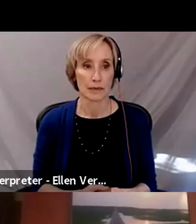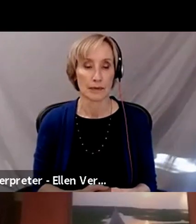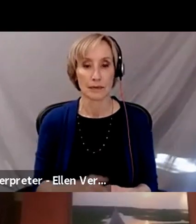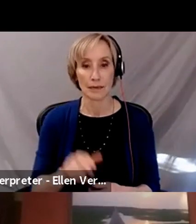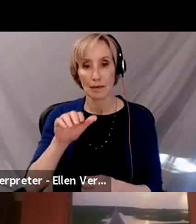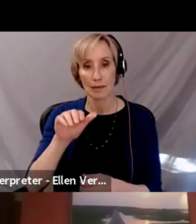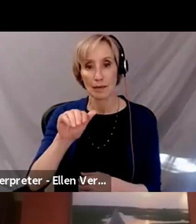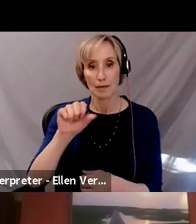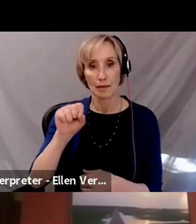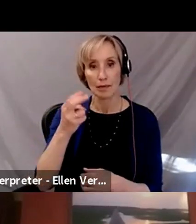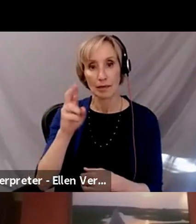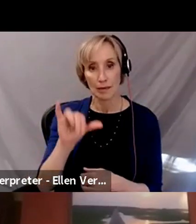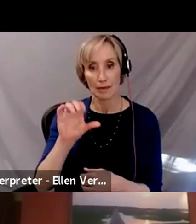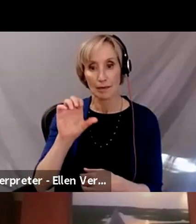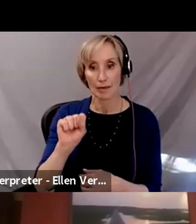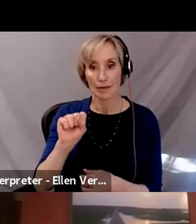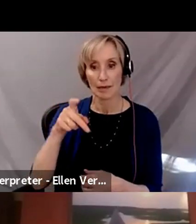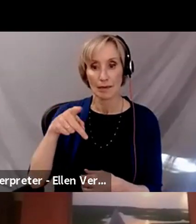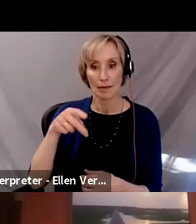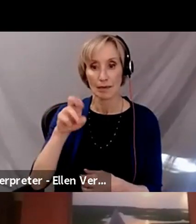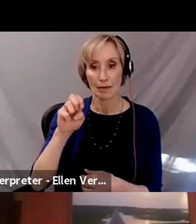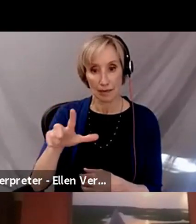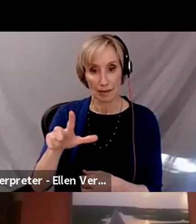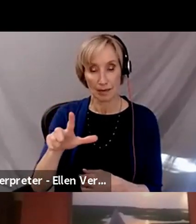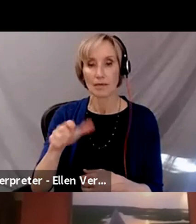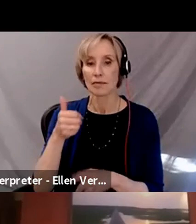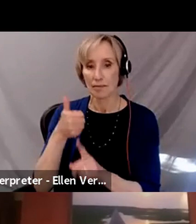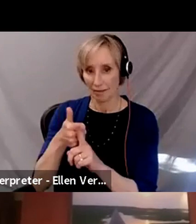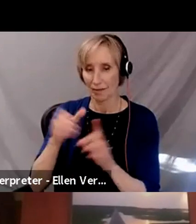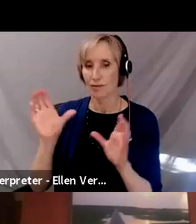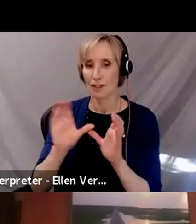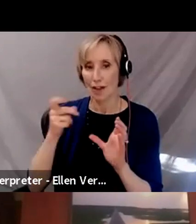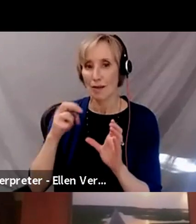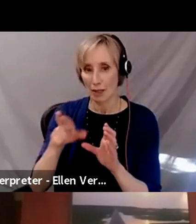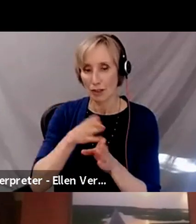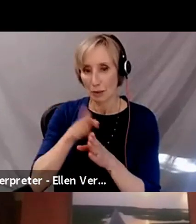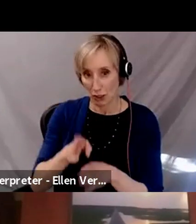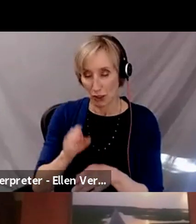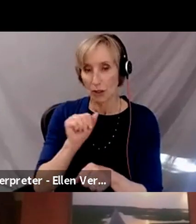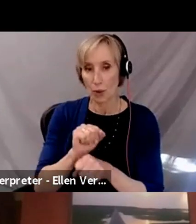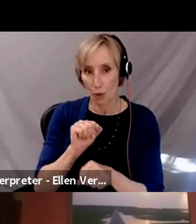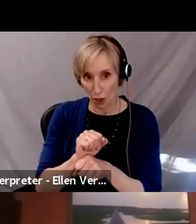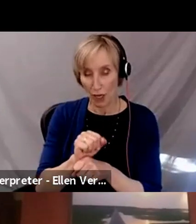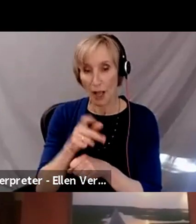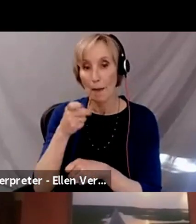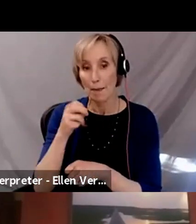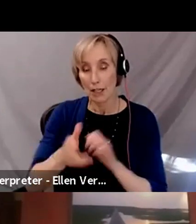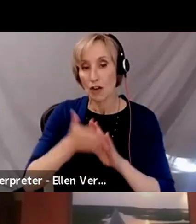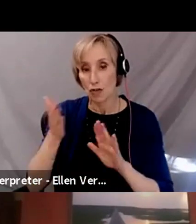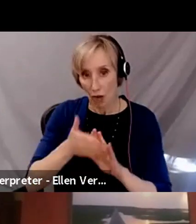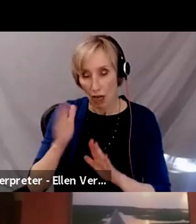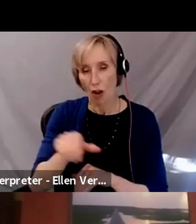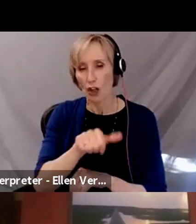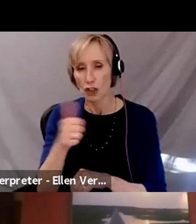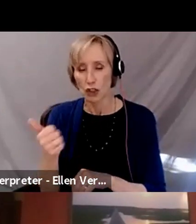Ashley Spruill is a certified peer specialist working at a peer-run crisis alternative drop-in center called